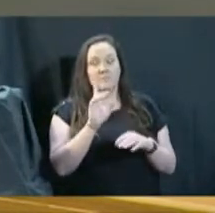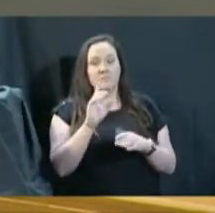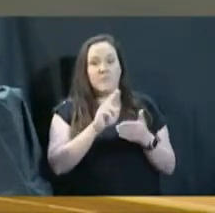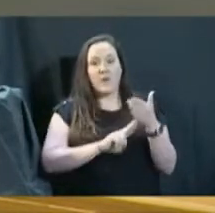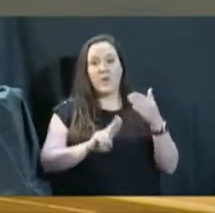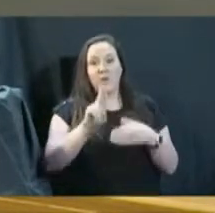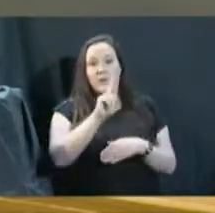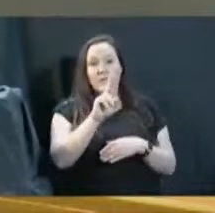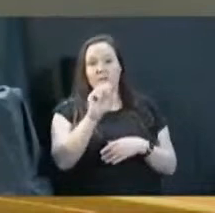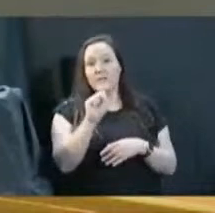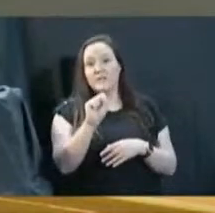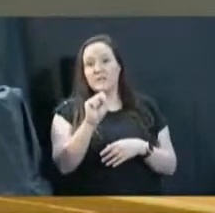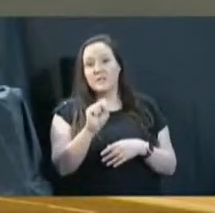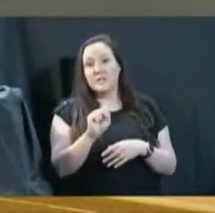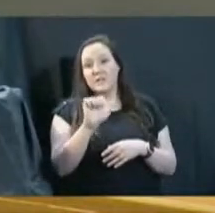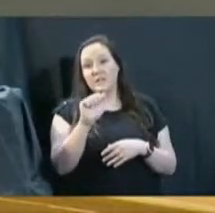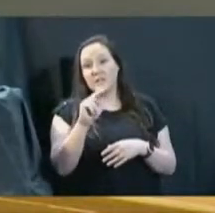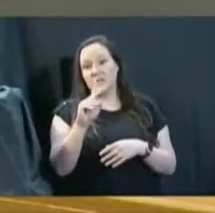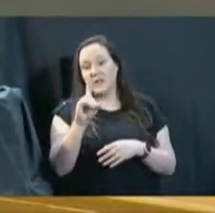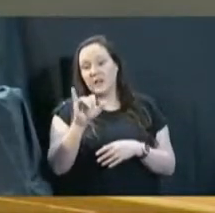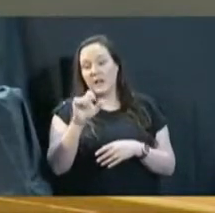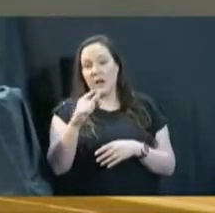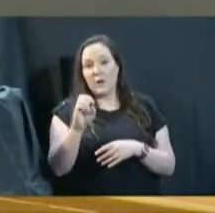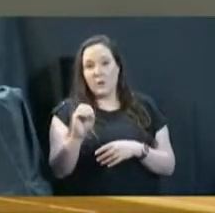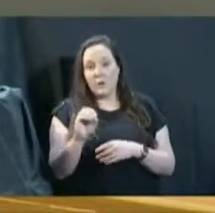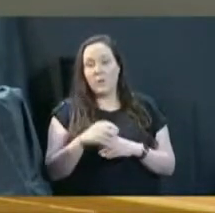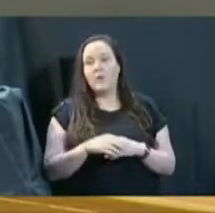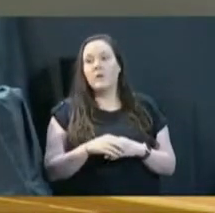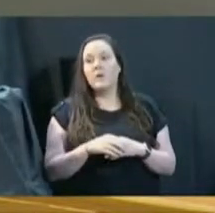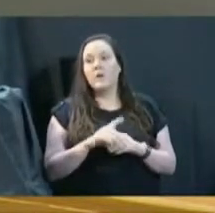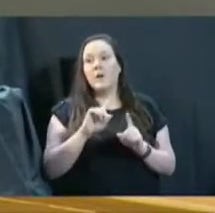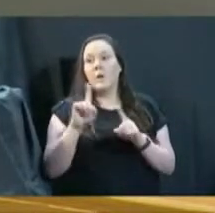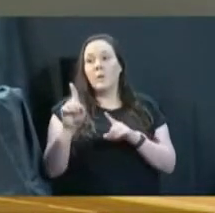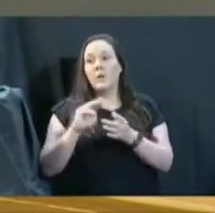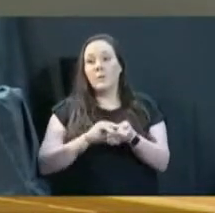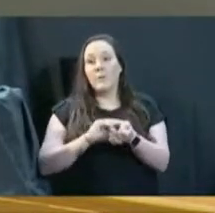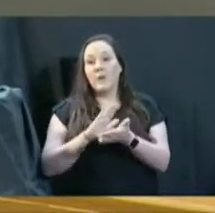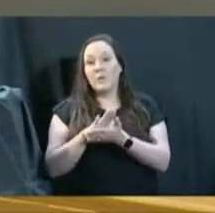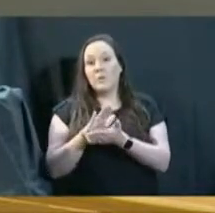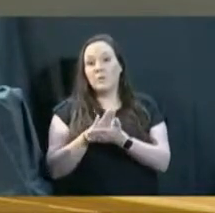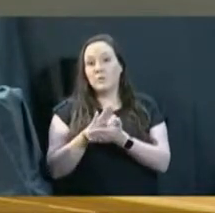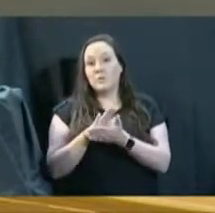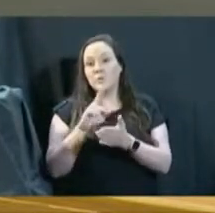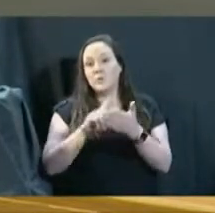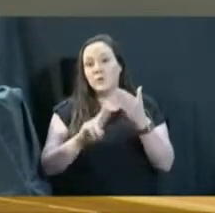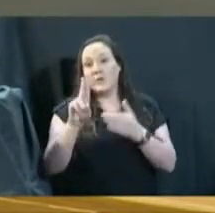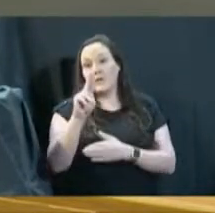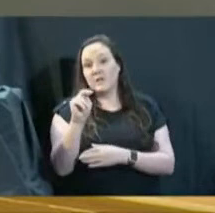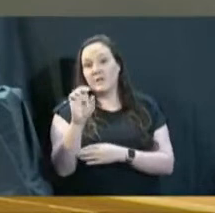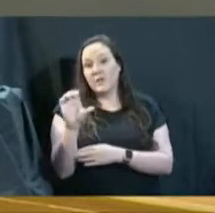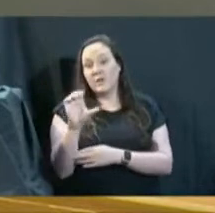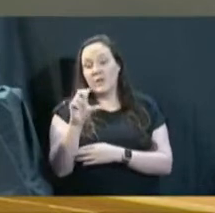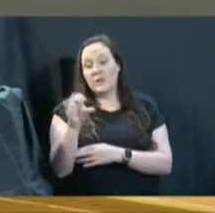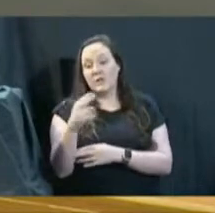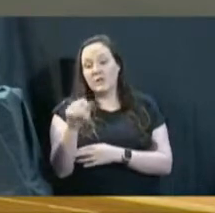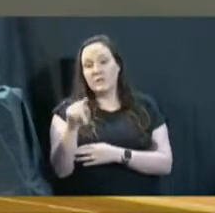University of California in San Diego, and went to medical school at the University of North Carolina, Chapel